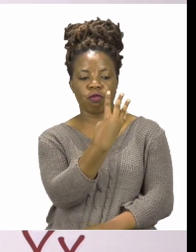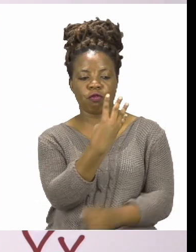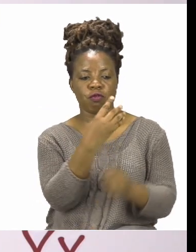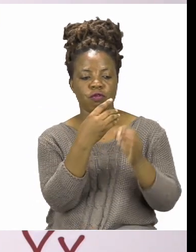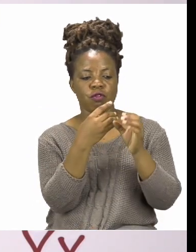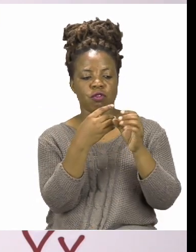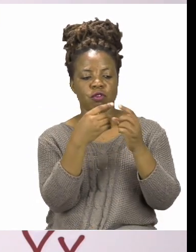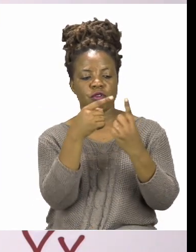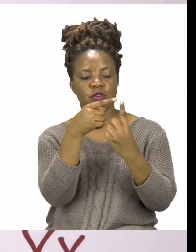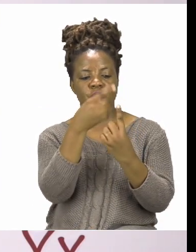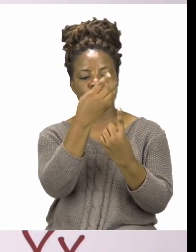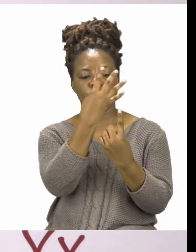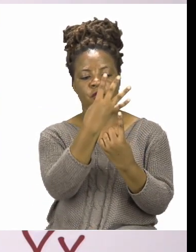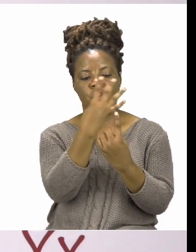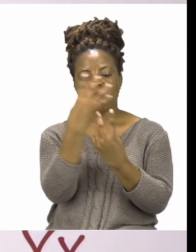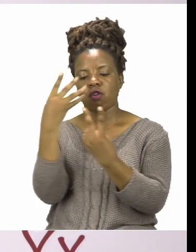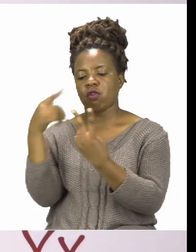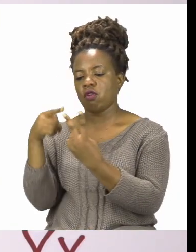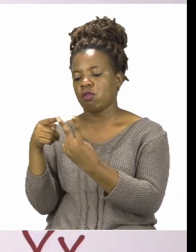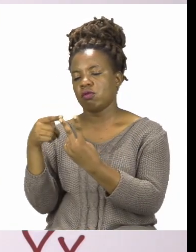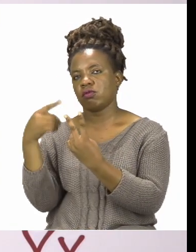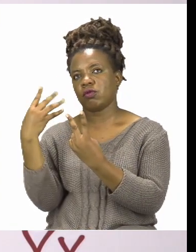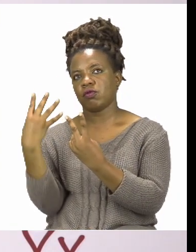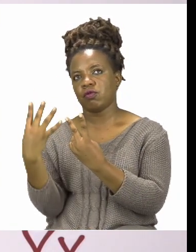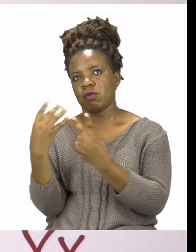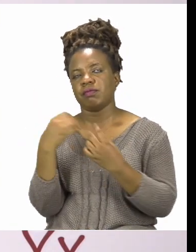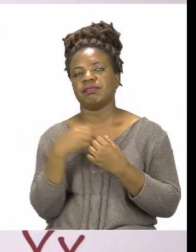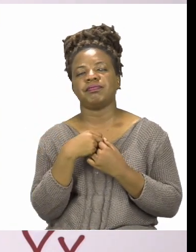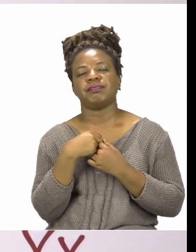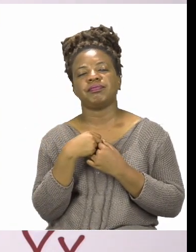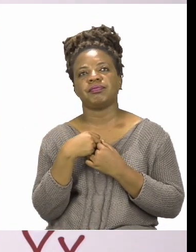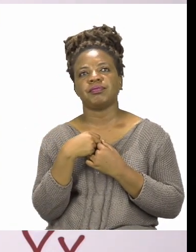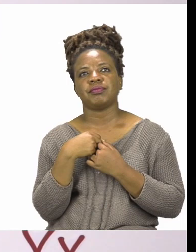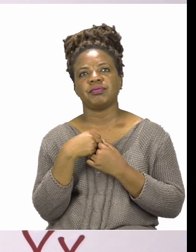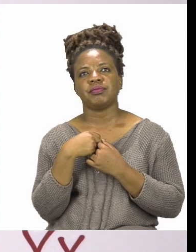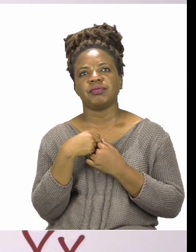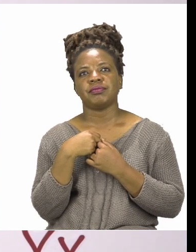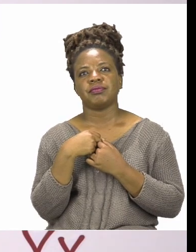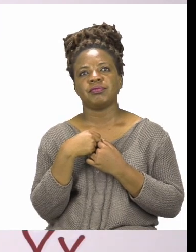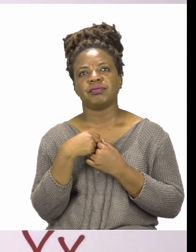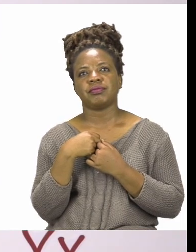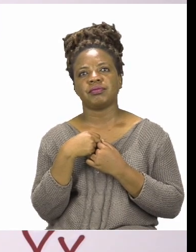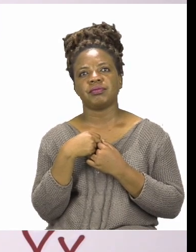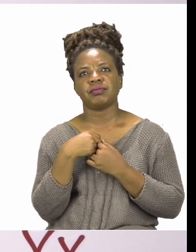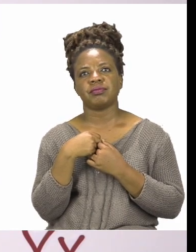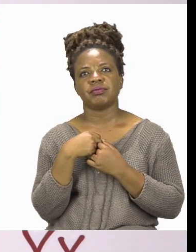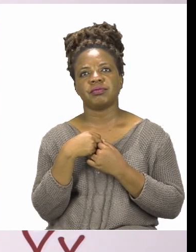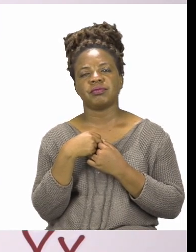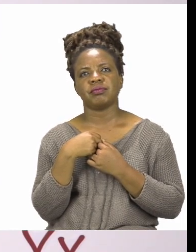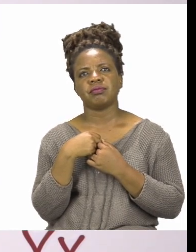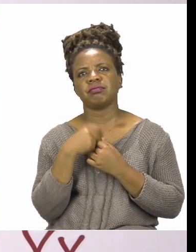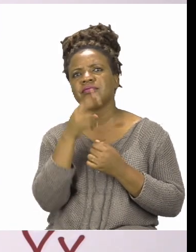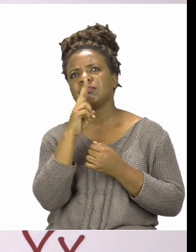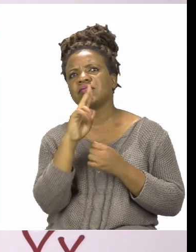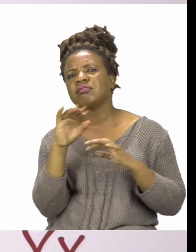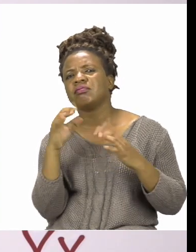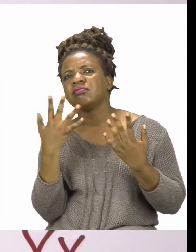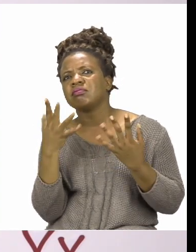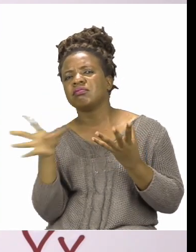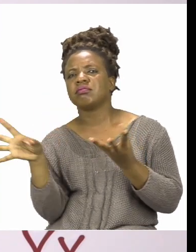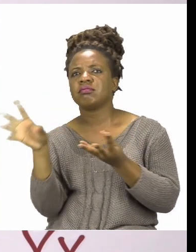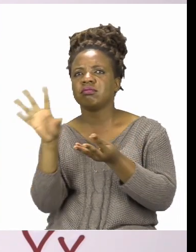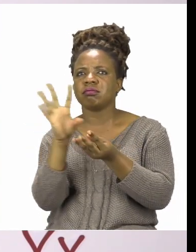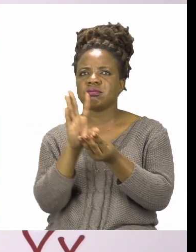put 4 things each in the 2 sets, and that means to get our box, we need to count what is